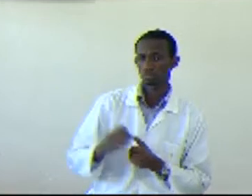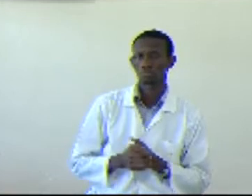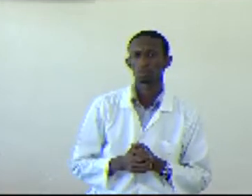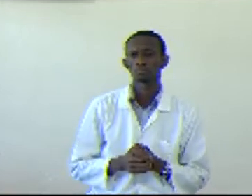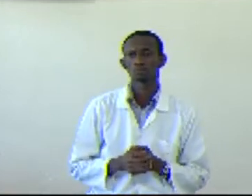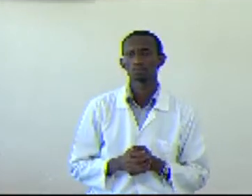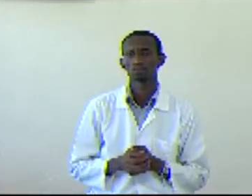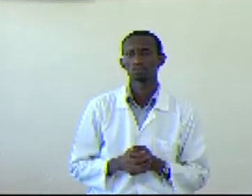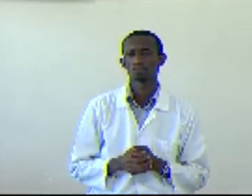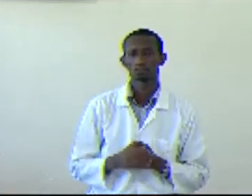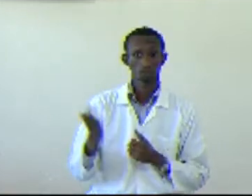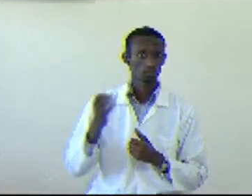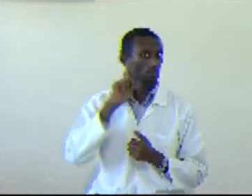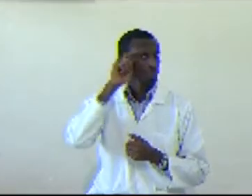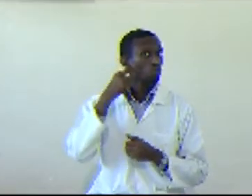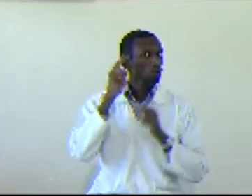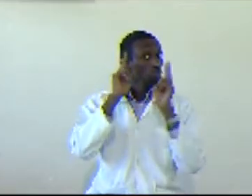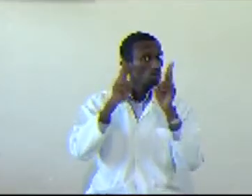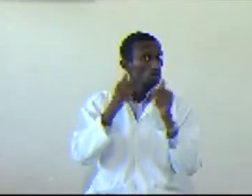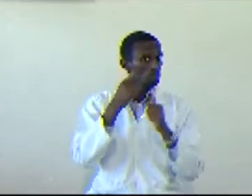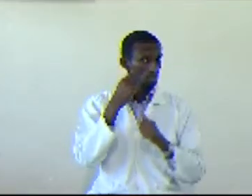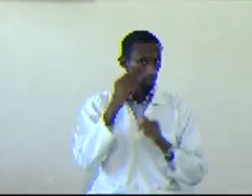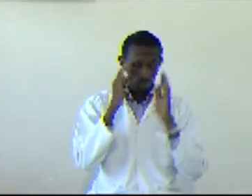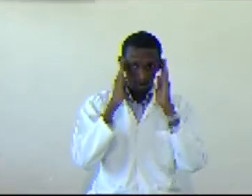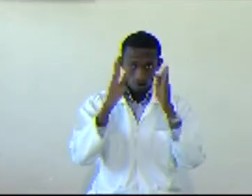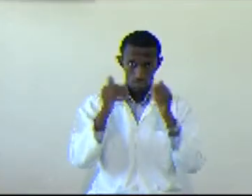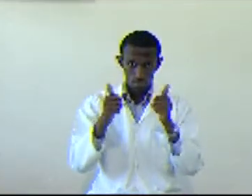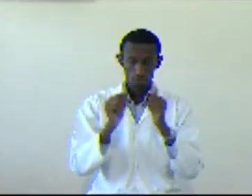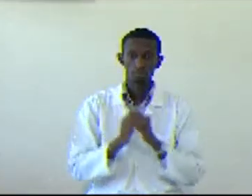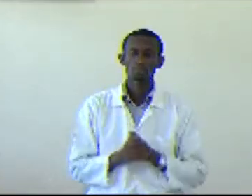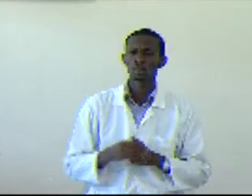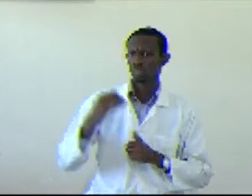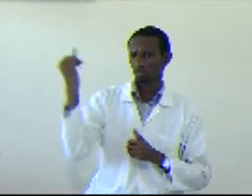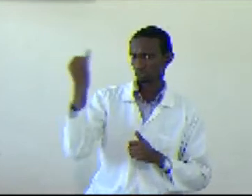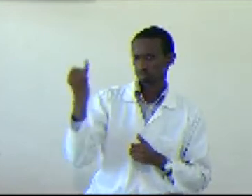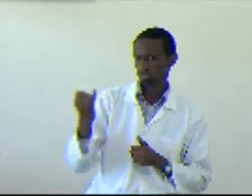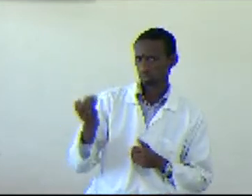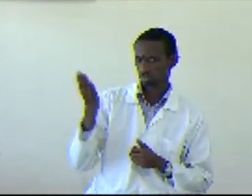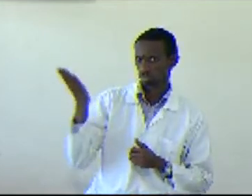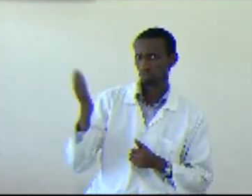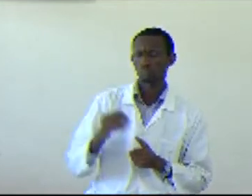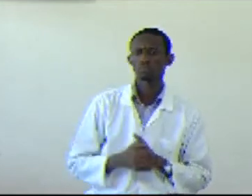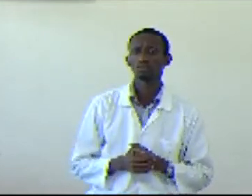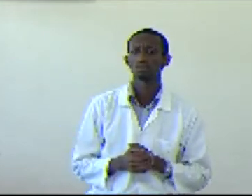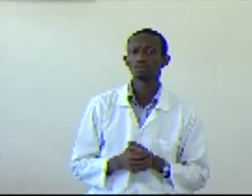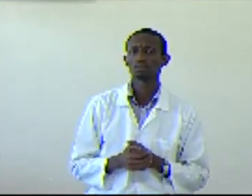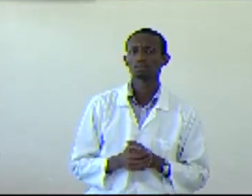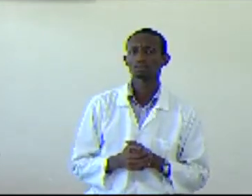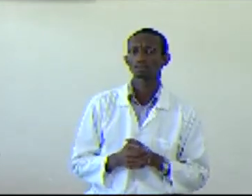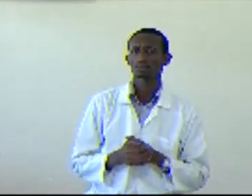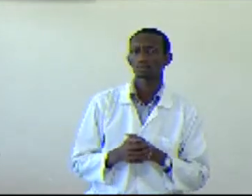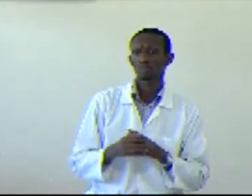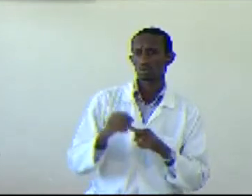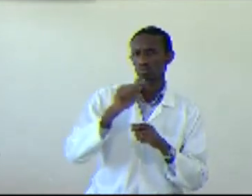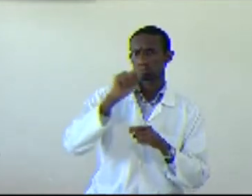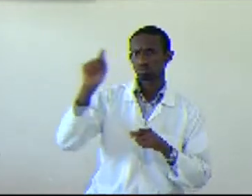I think that you are following me, yes? We have a diagram. So this diagram, there is a potentiometer as what we have here. This is the